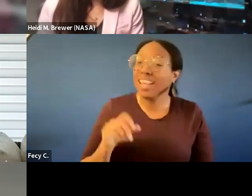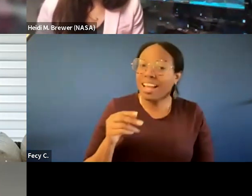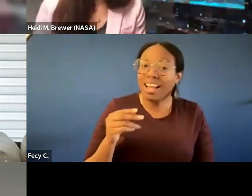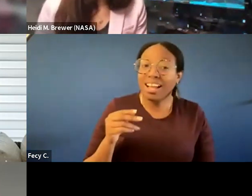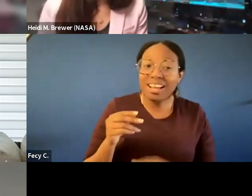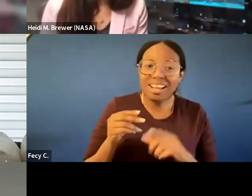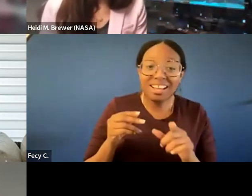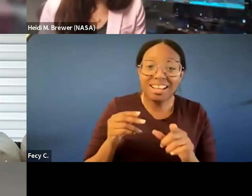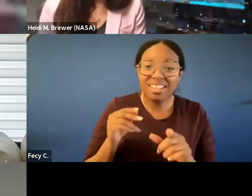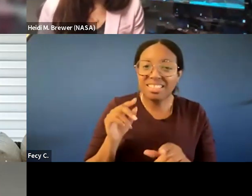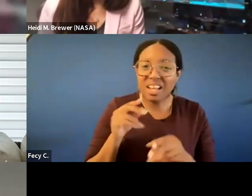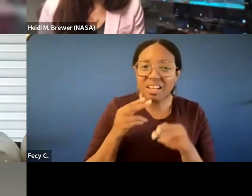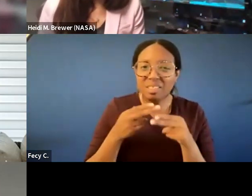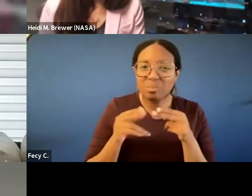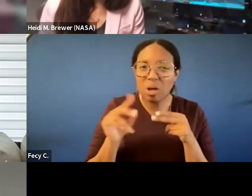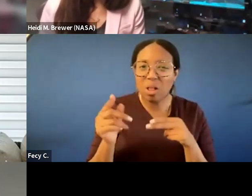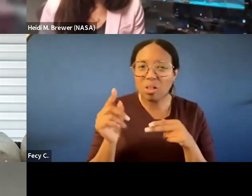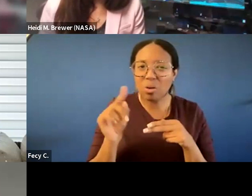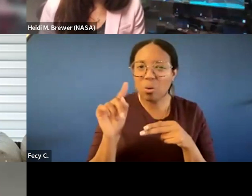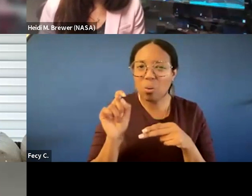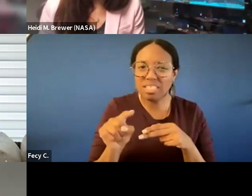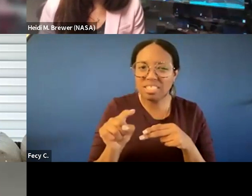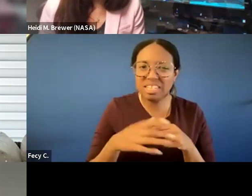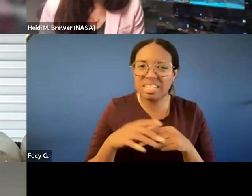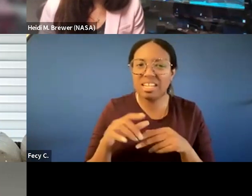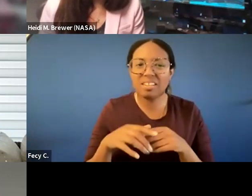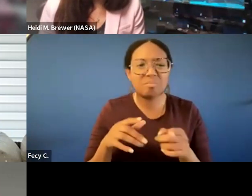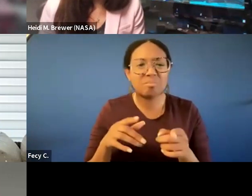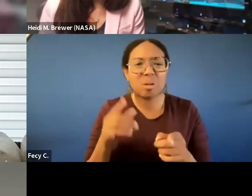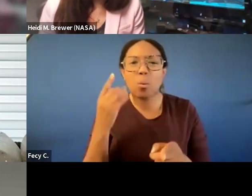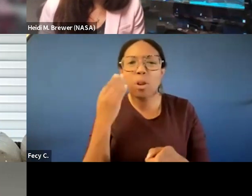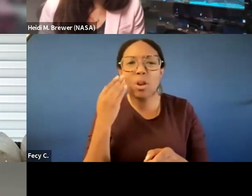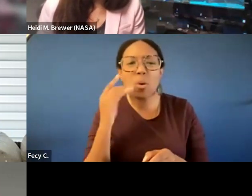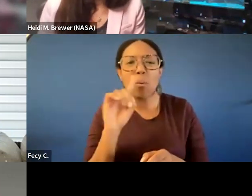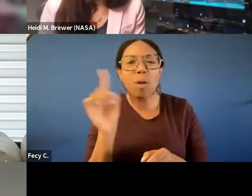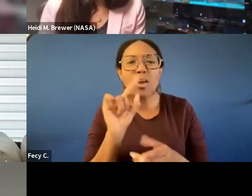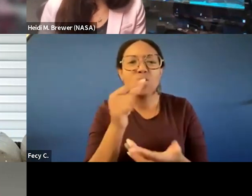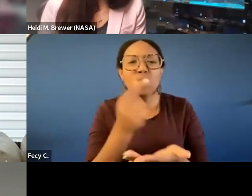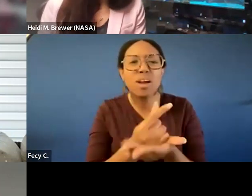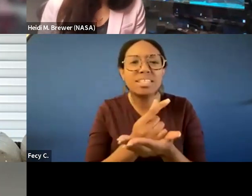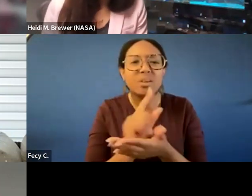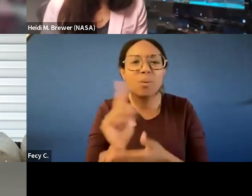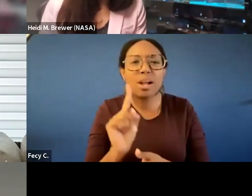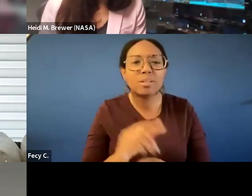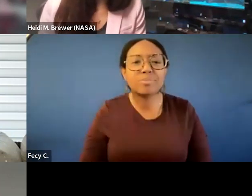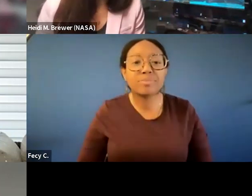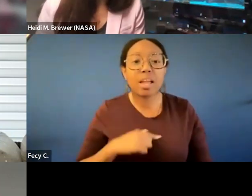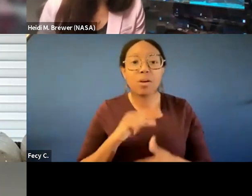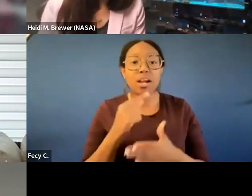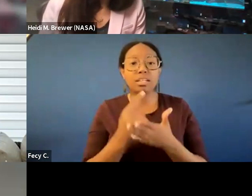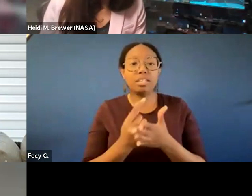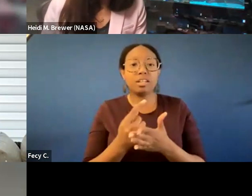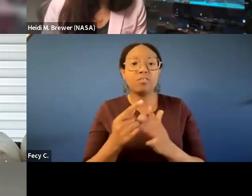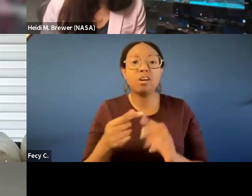our viewers there. I would like to know where you graduated from. I graduated from Harrison High School in